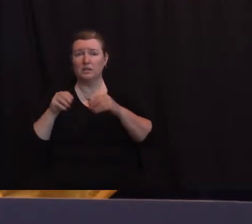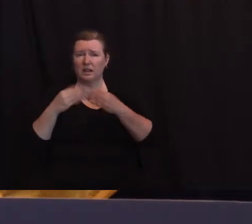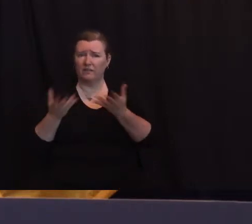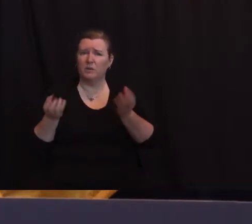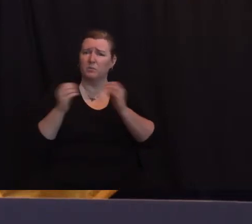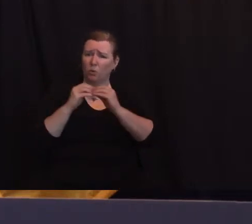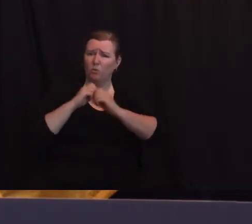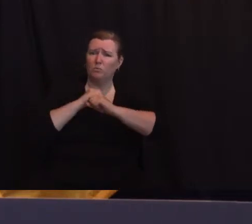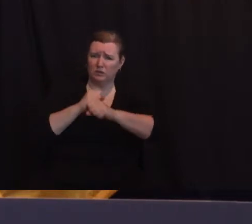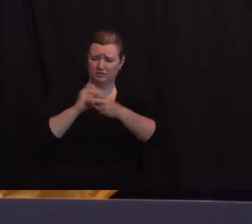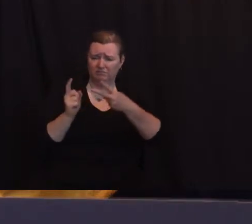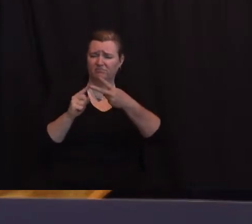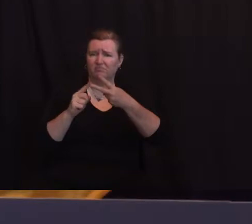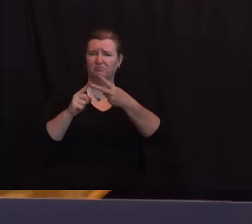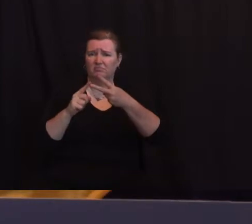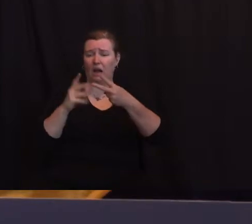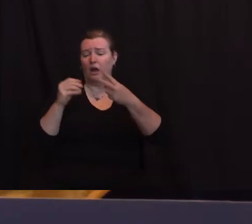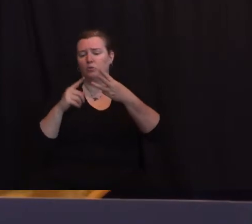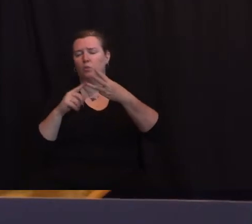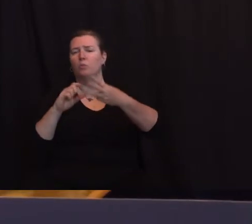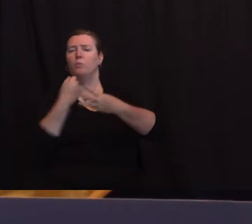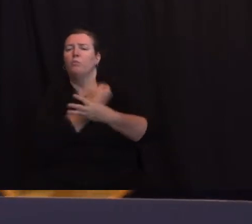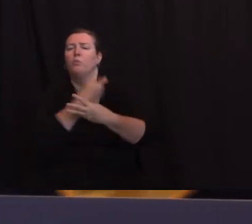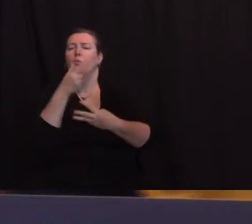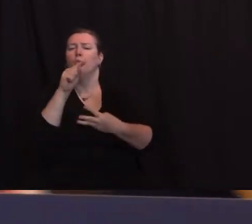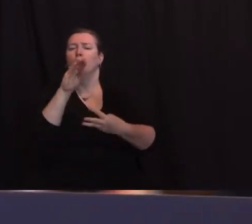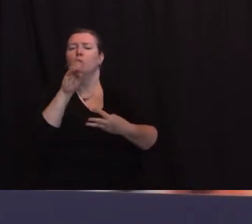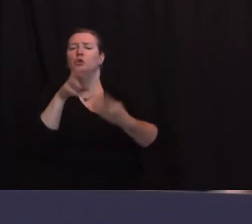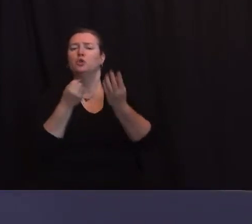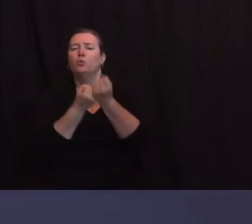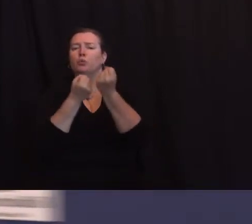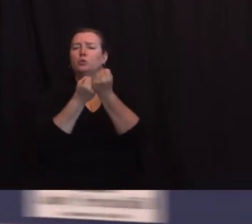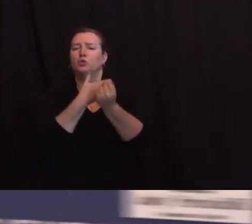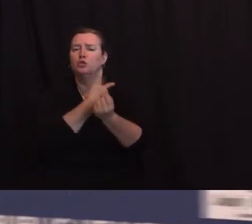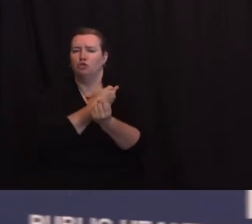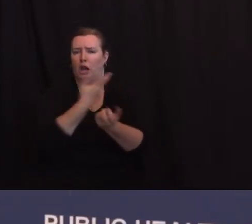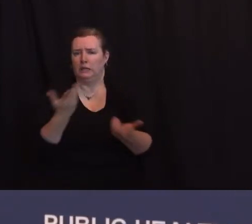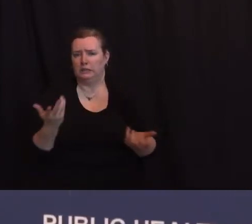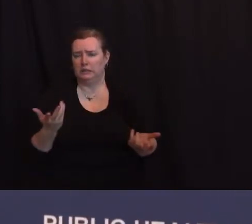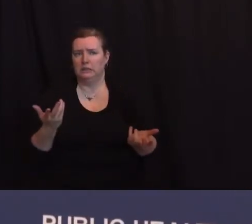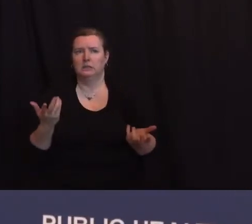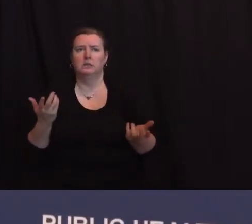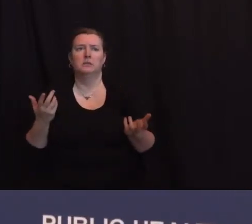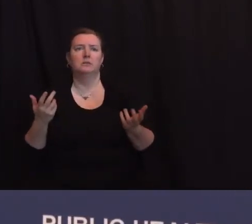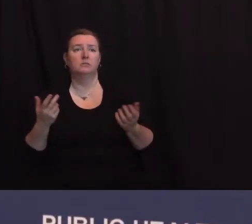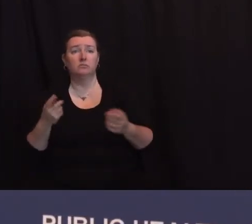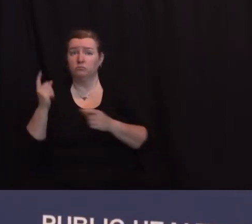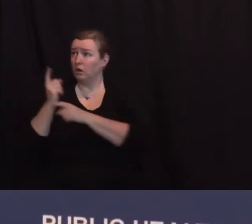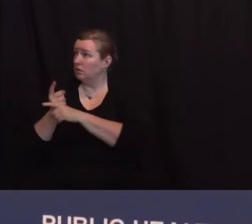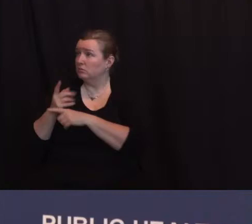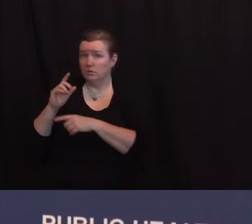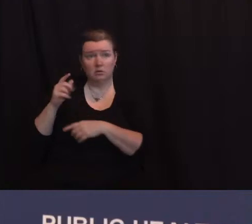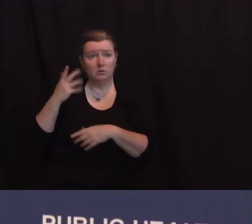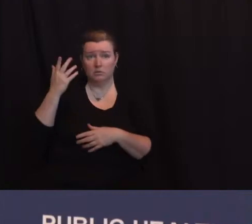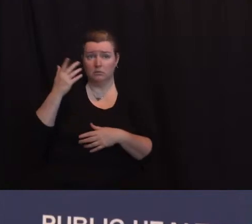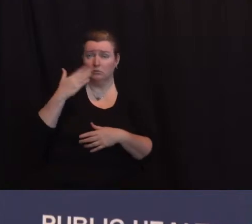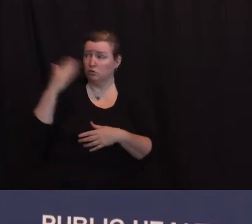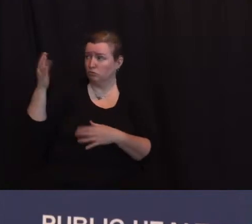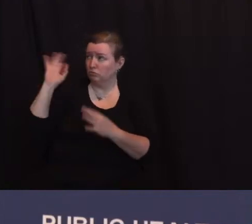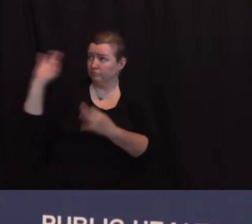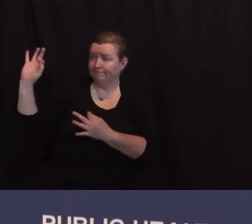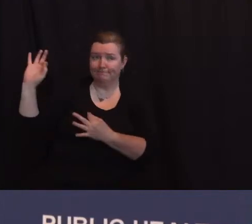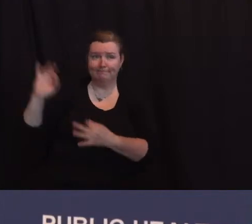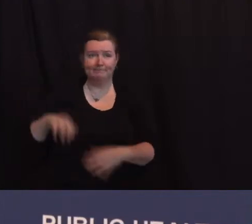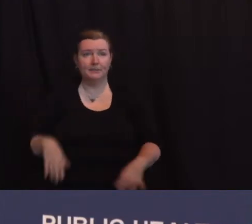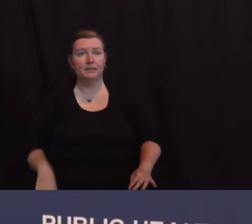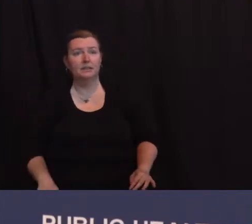the variants, if you get the booster. Yeah, I mean, that sums it up. Specifically talking about the Delta variant